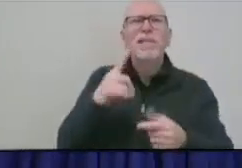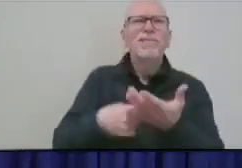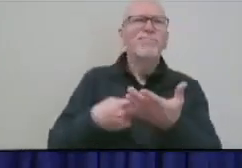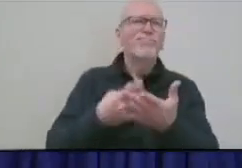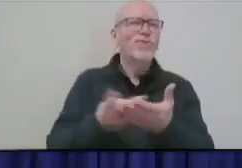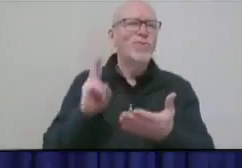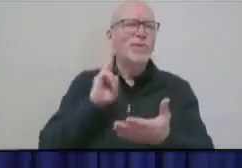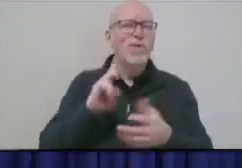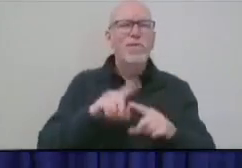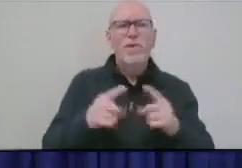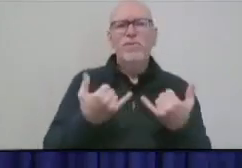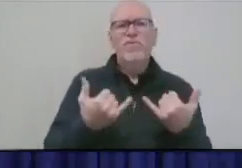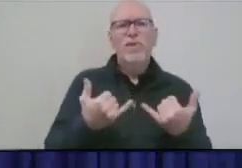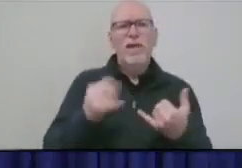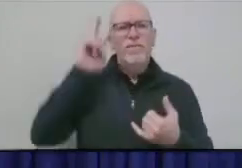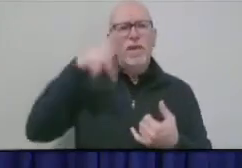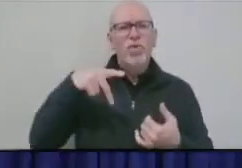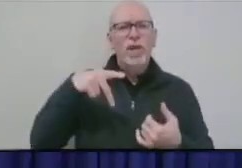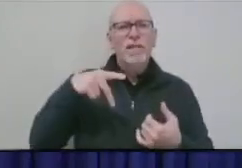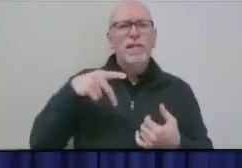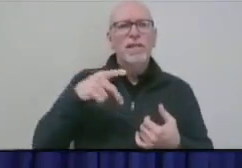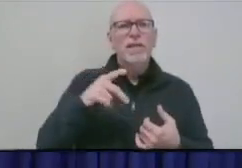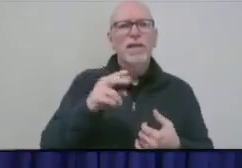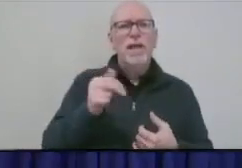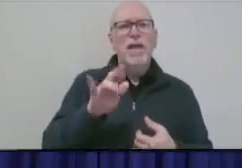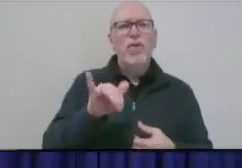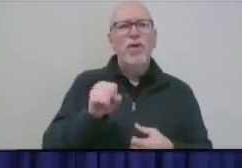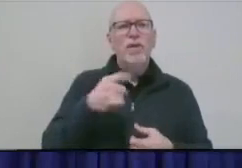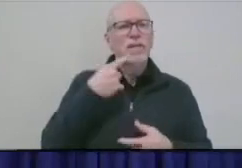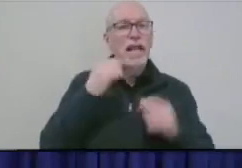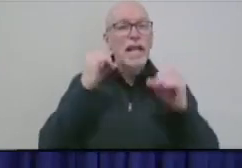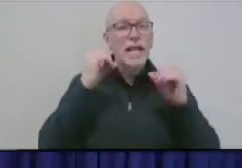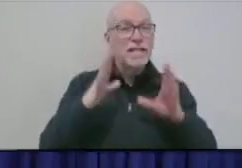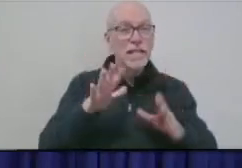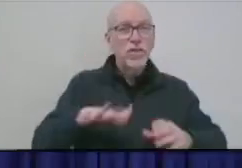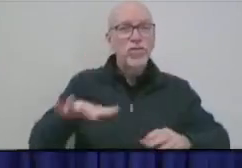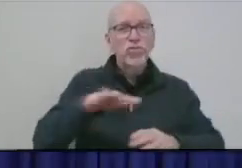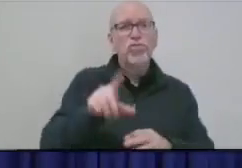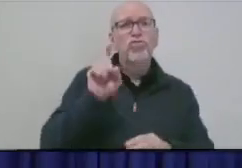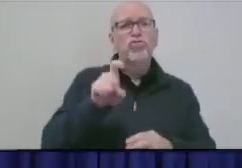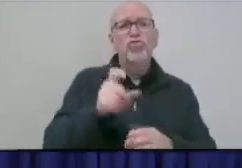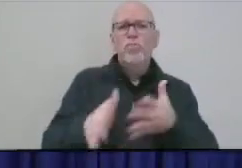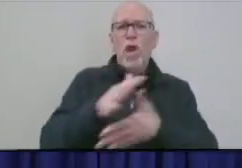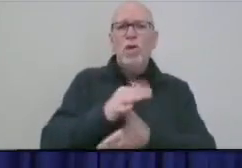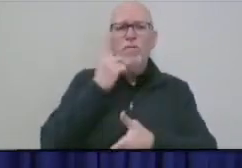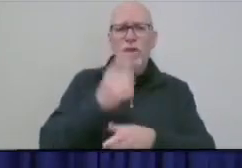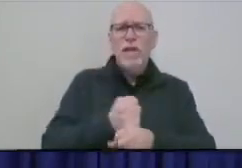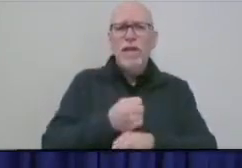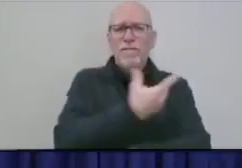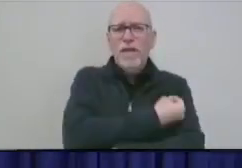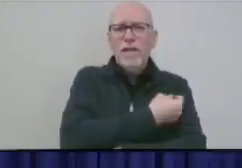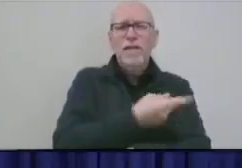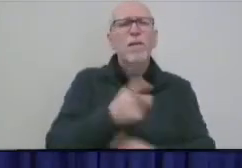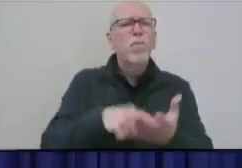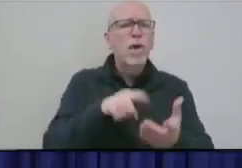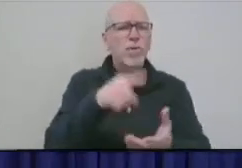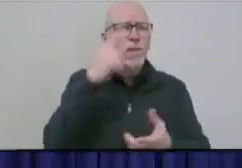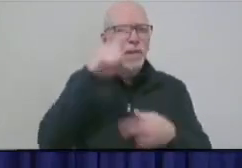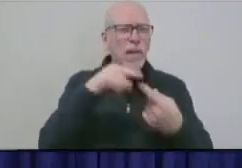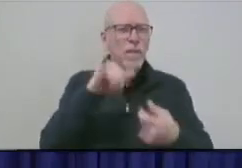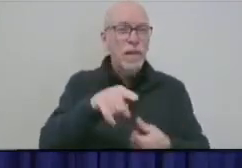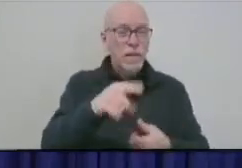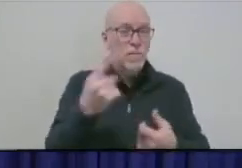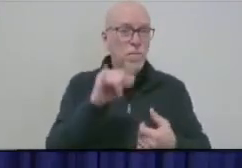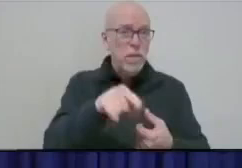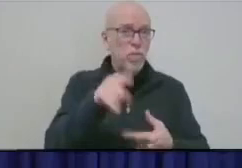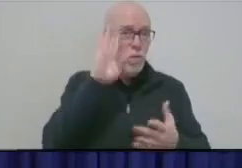ago, but today Vice President Kamala Harris said teachers should be a priority for getting the vaccine. What do you think about that? Is that something